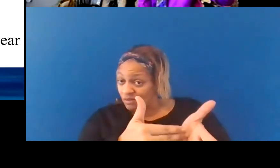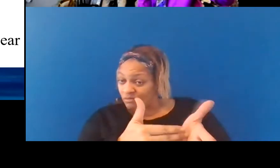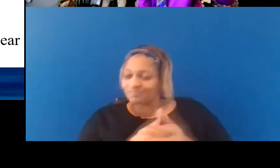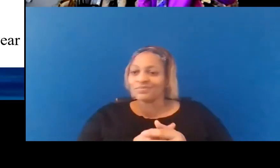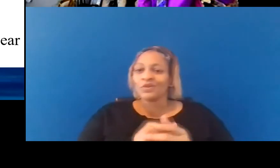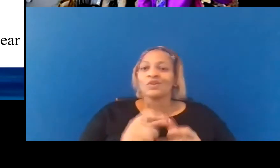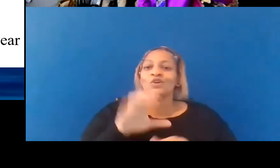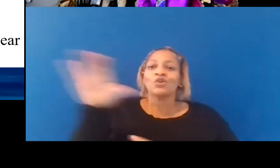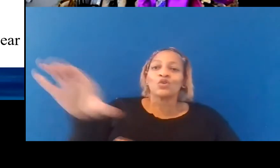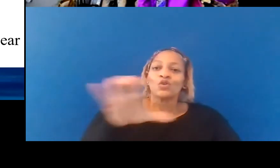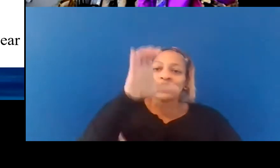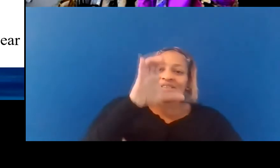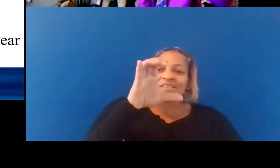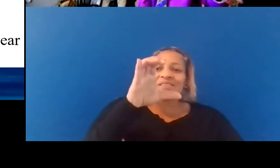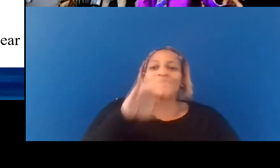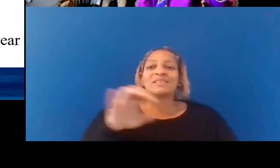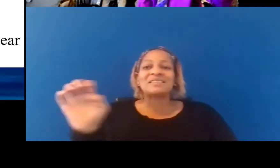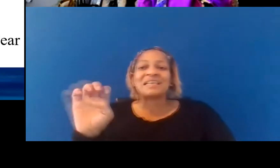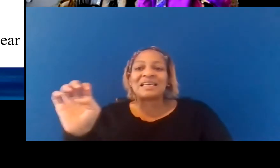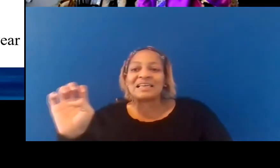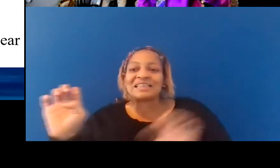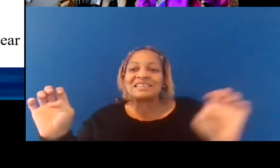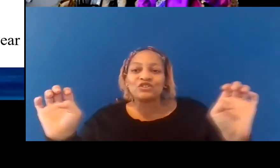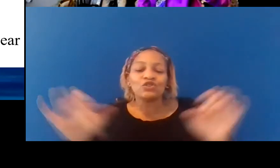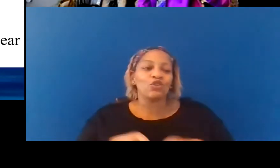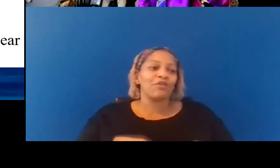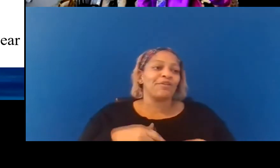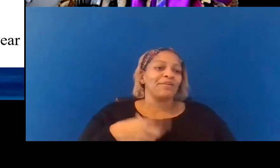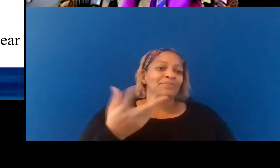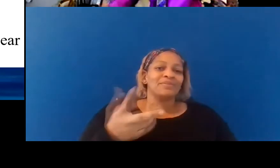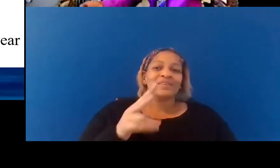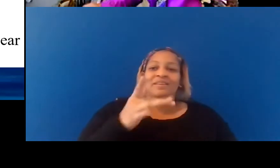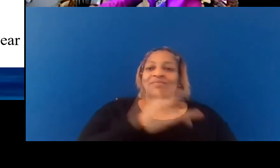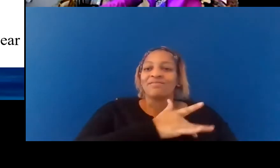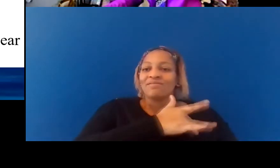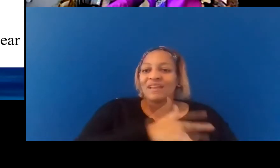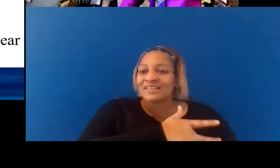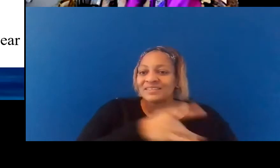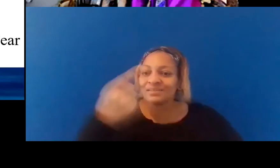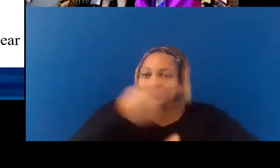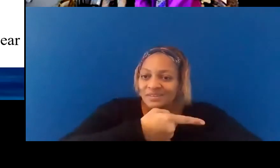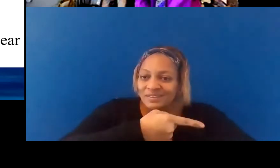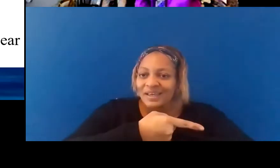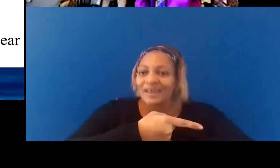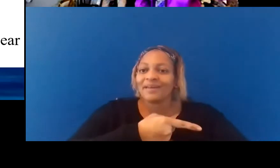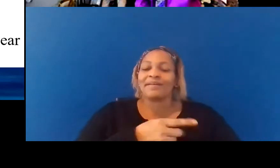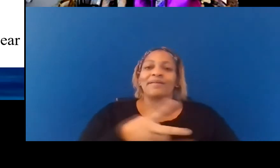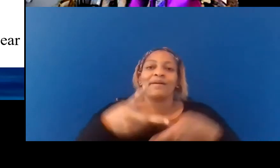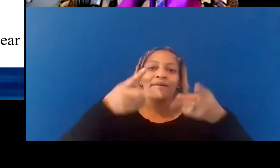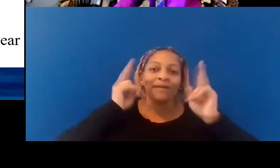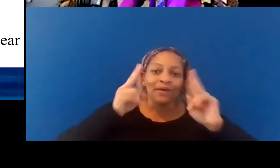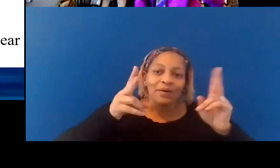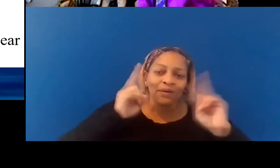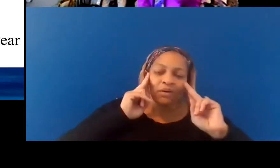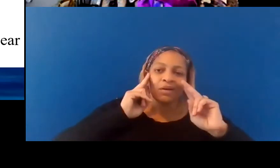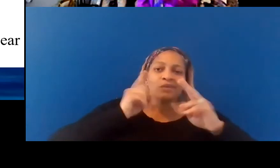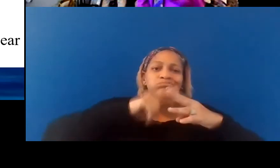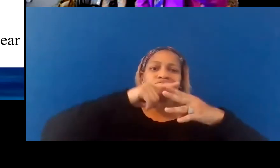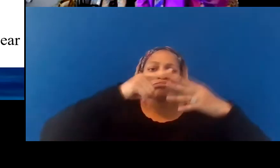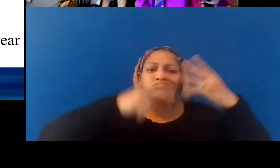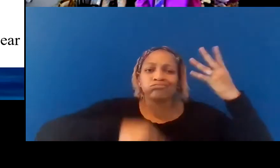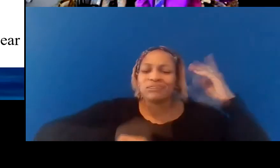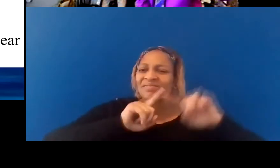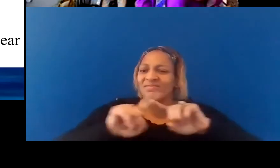Christmas, Easter, Thanksgiving, Halloween, Valentine's Day, Hanukkah, Kwanzaa, all these things. We set